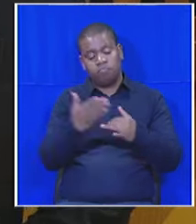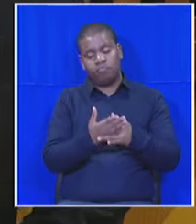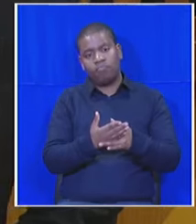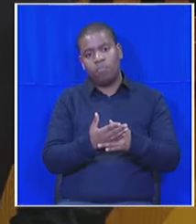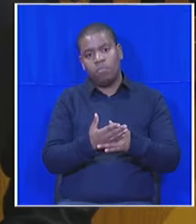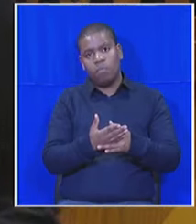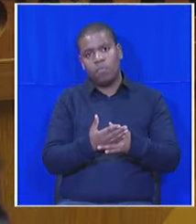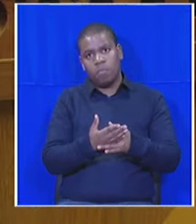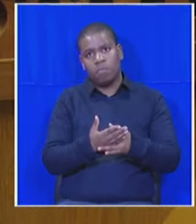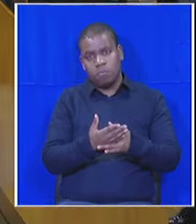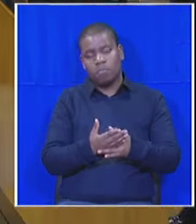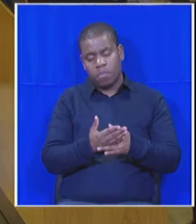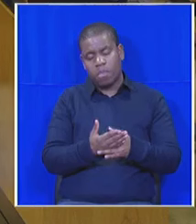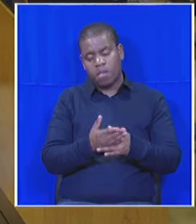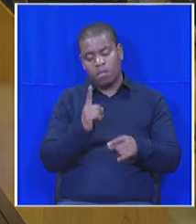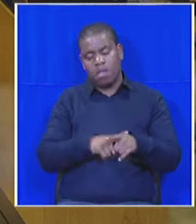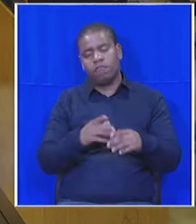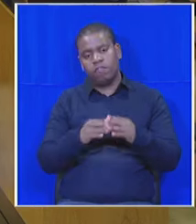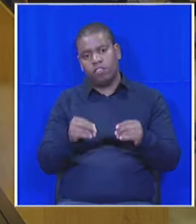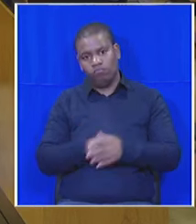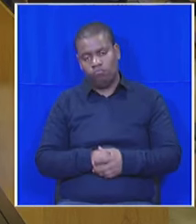You Ollis. still Your time has haven't. now expired.